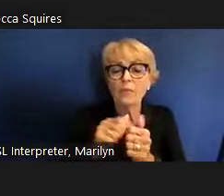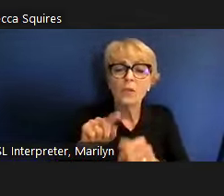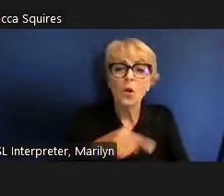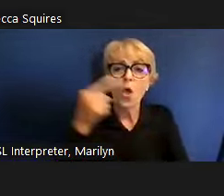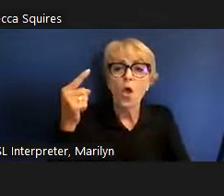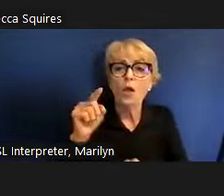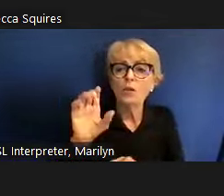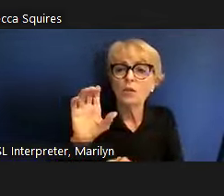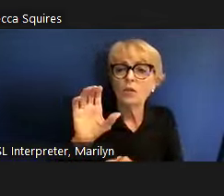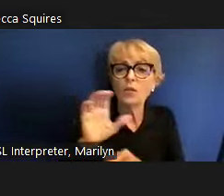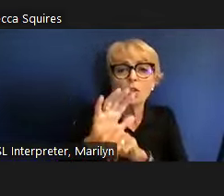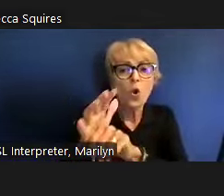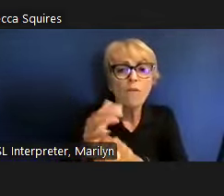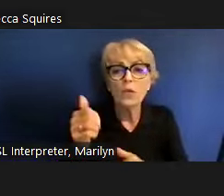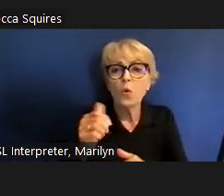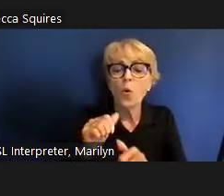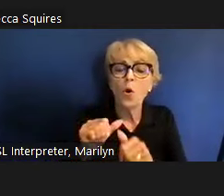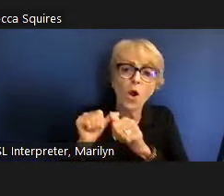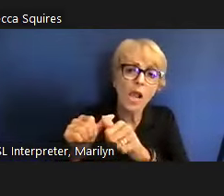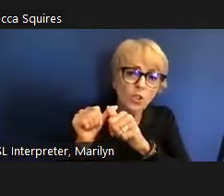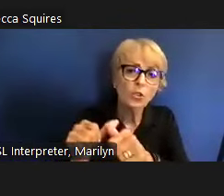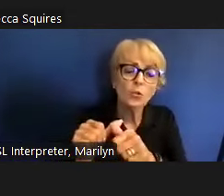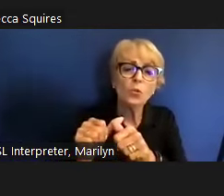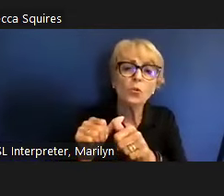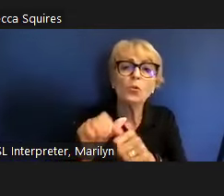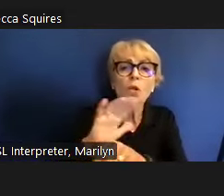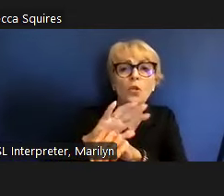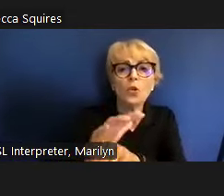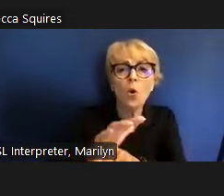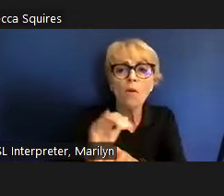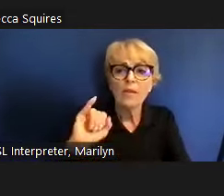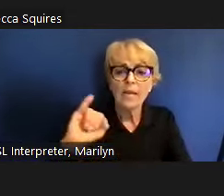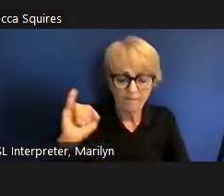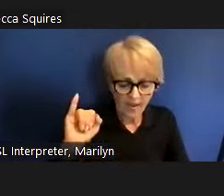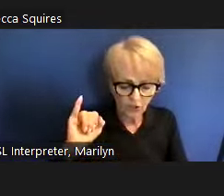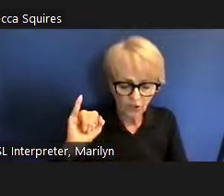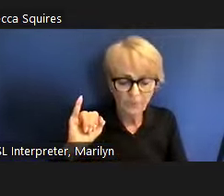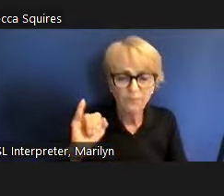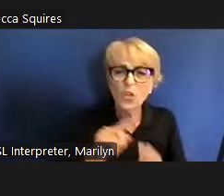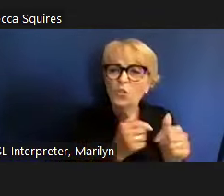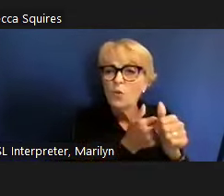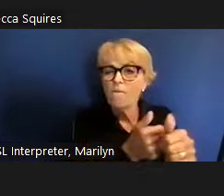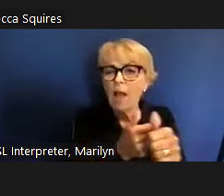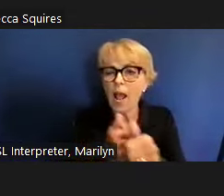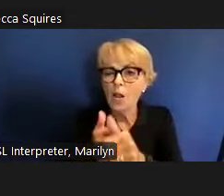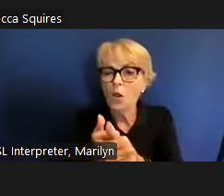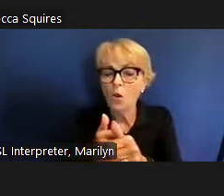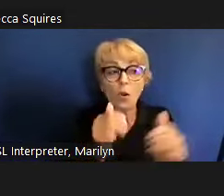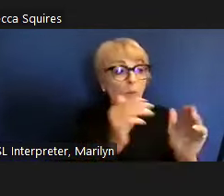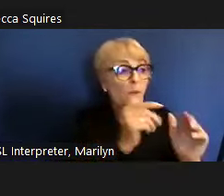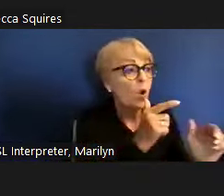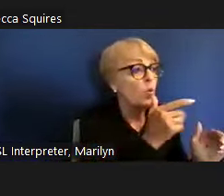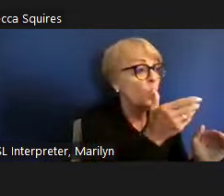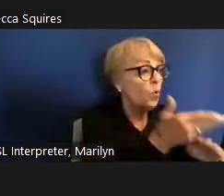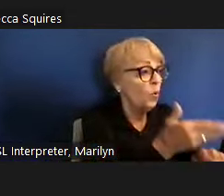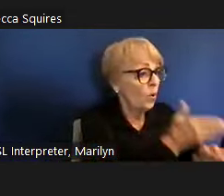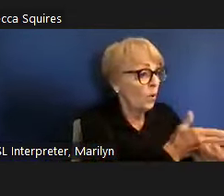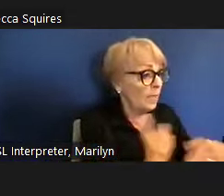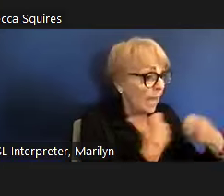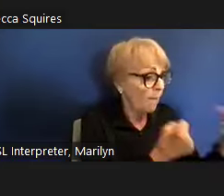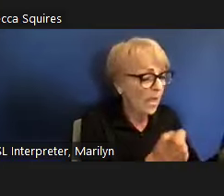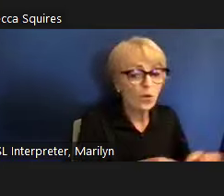who have an acute COVID infection so that we could follow them and compare the people who got better from the people who